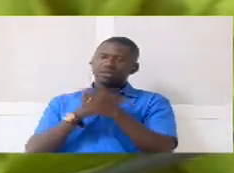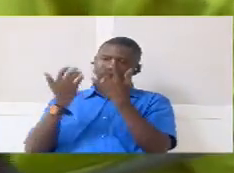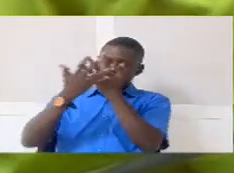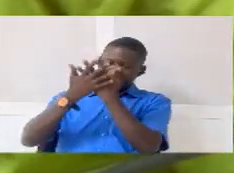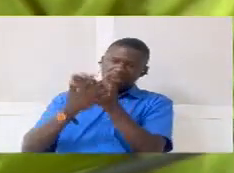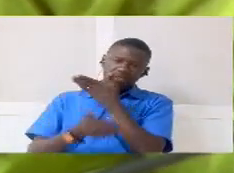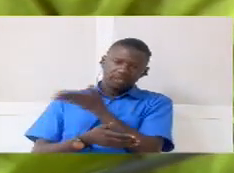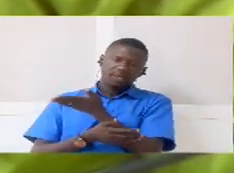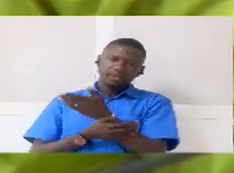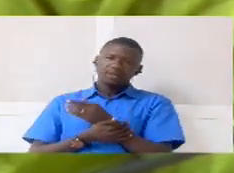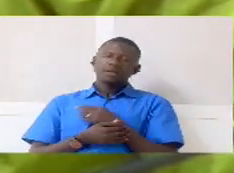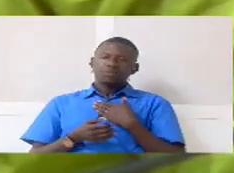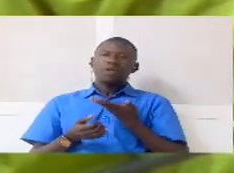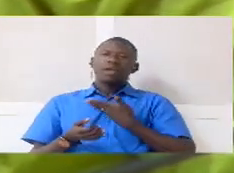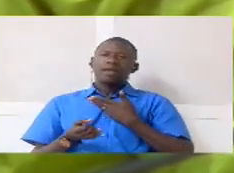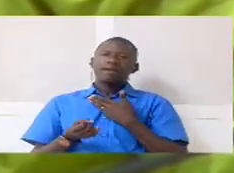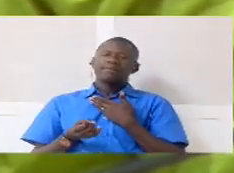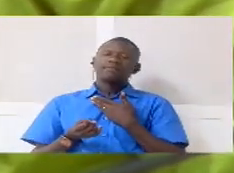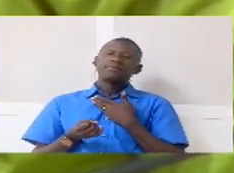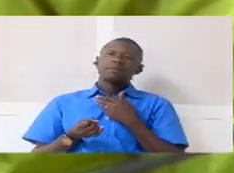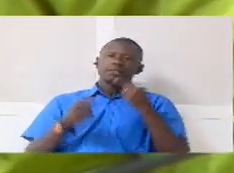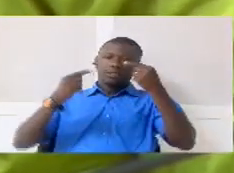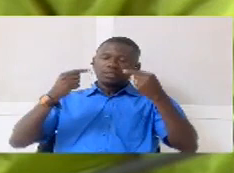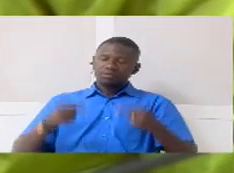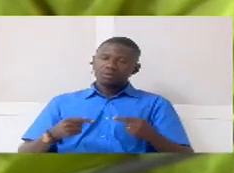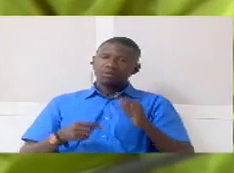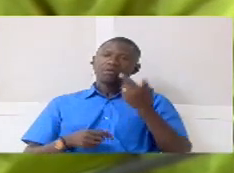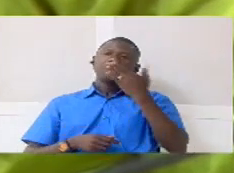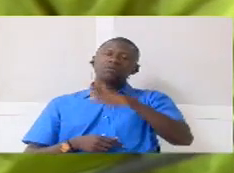also had testimony from other witnesses.